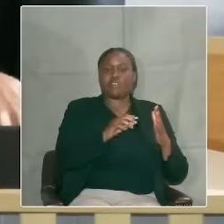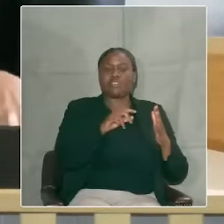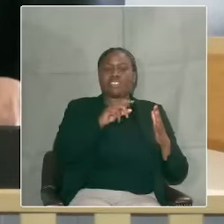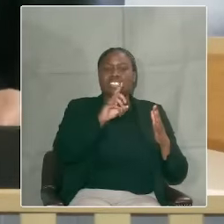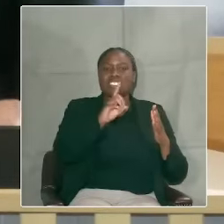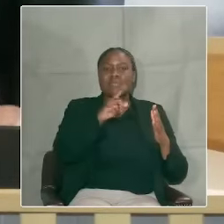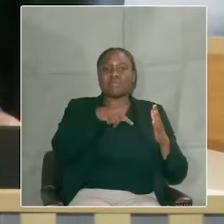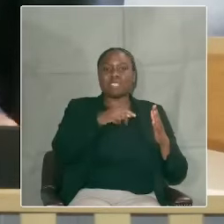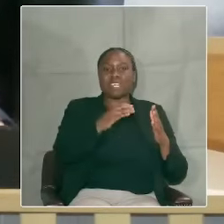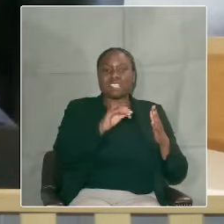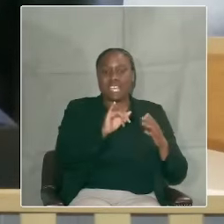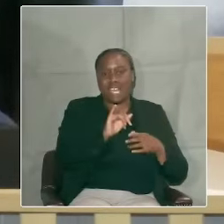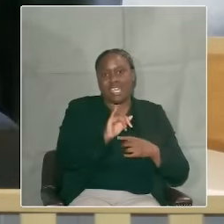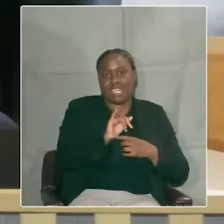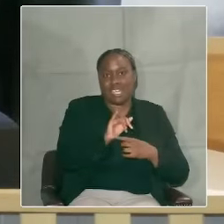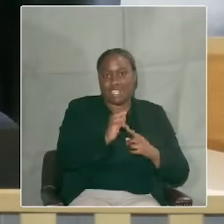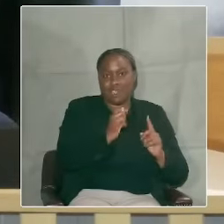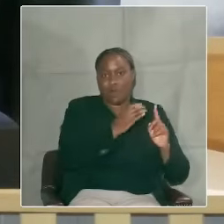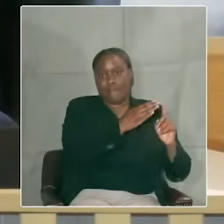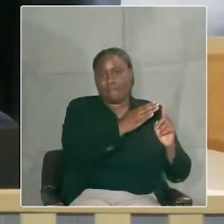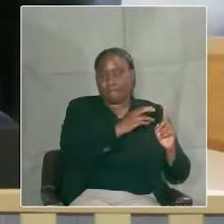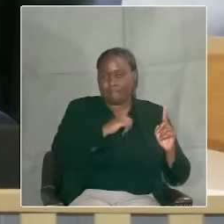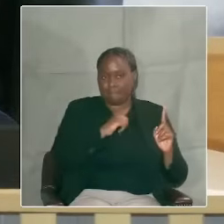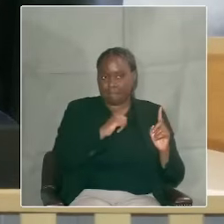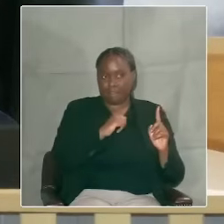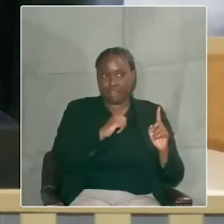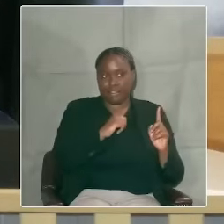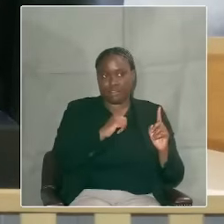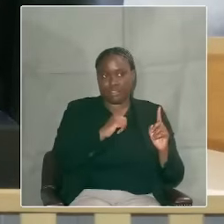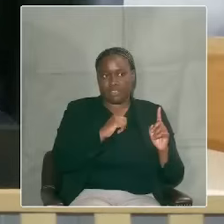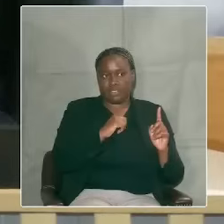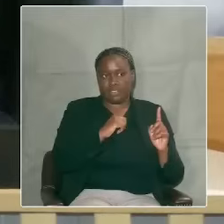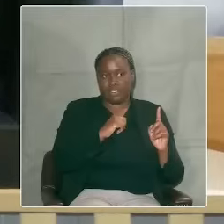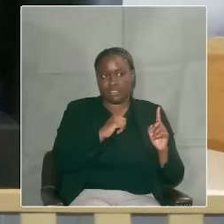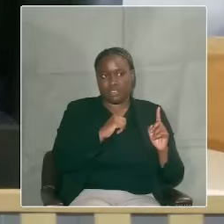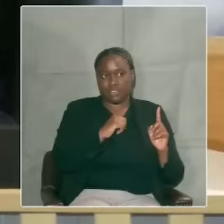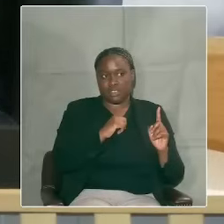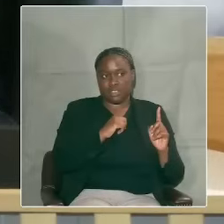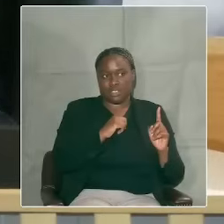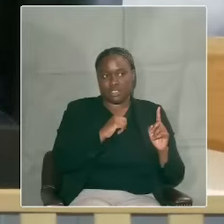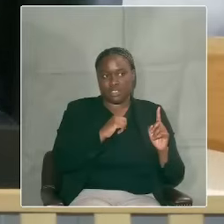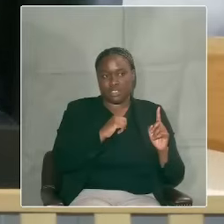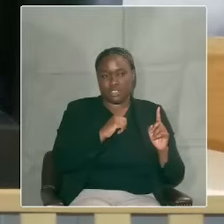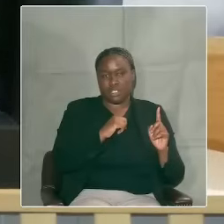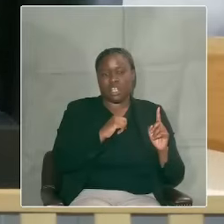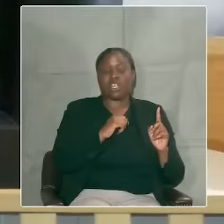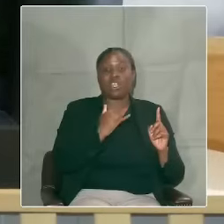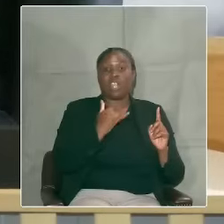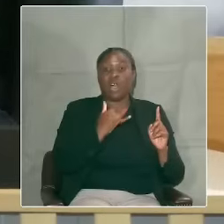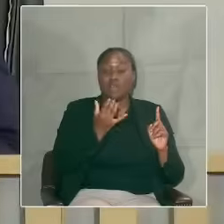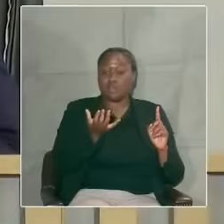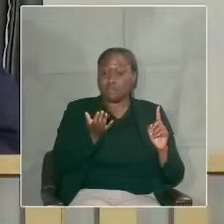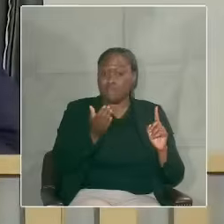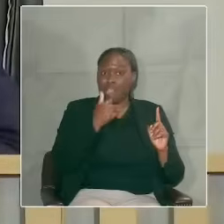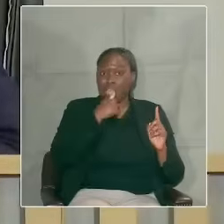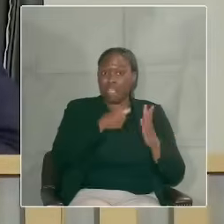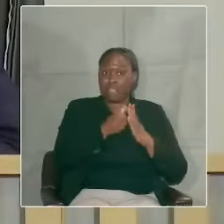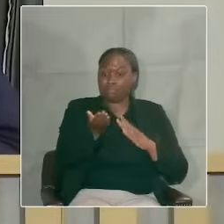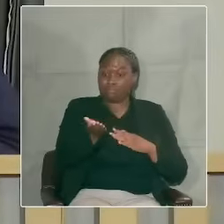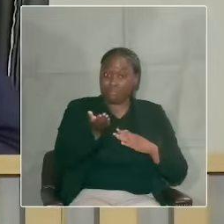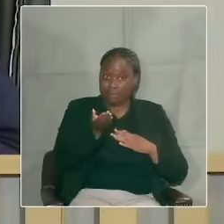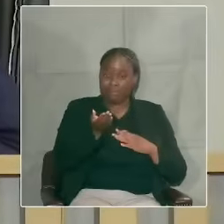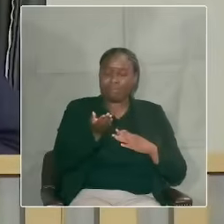the instruction after you received the letter and you are now from the minister and you are now back in your office and